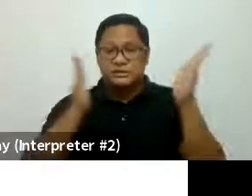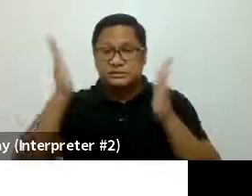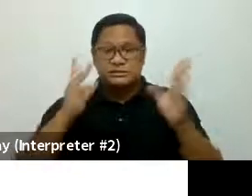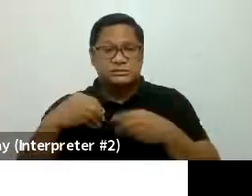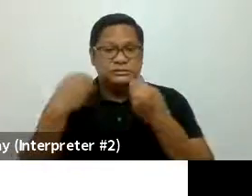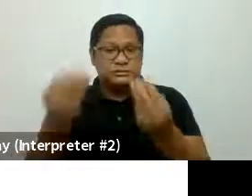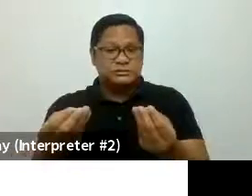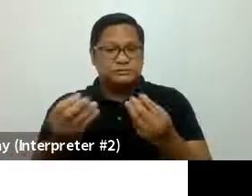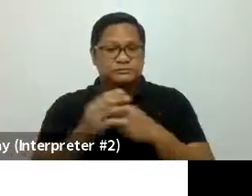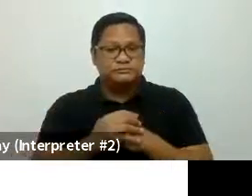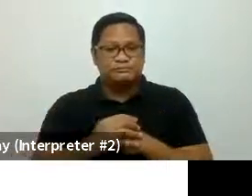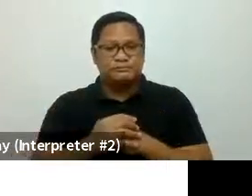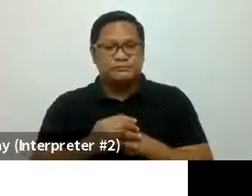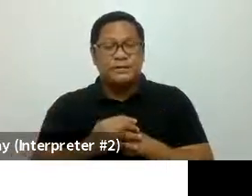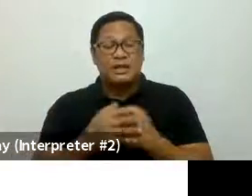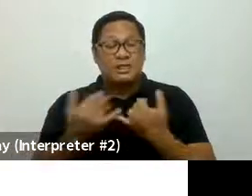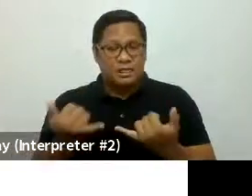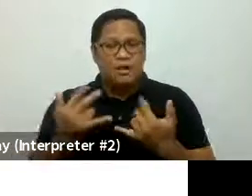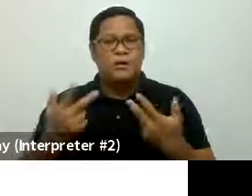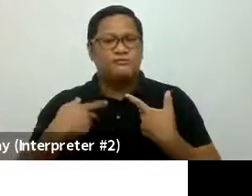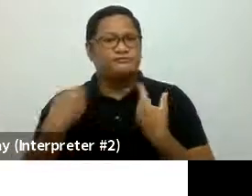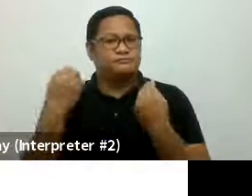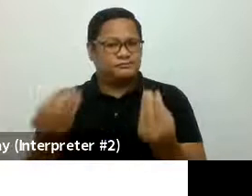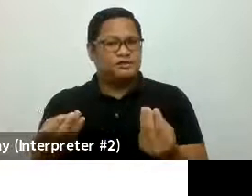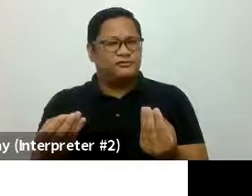are now, actually we have provided